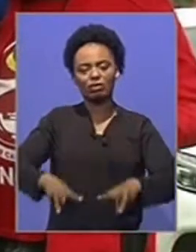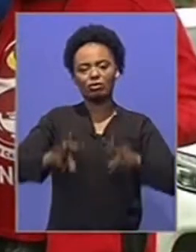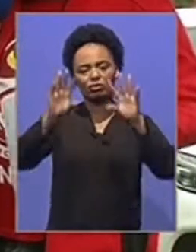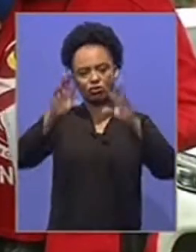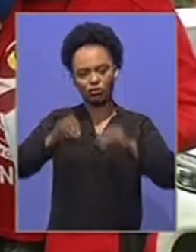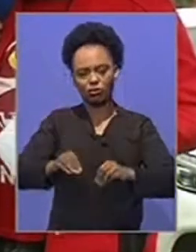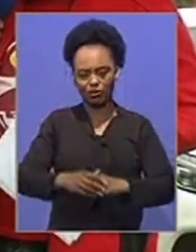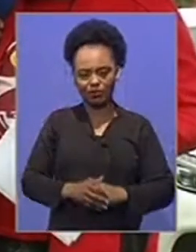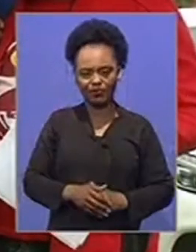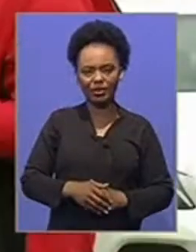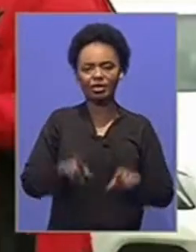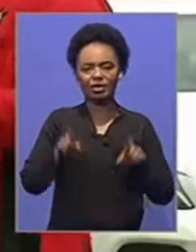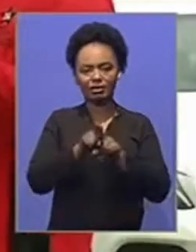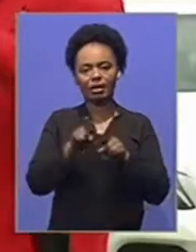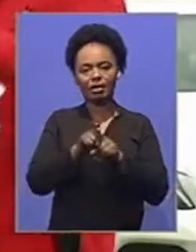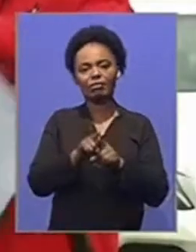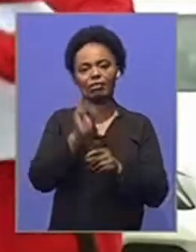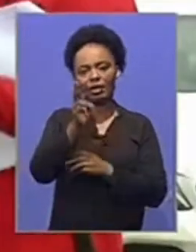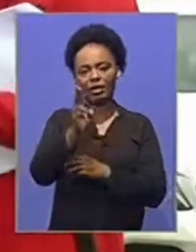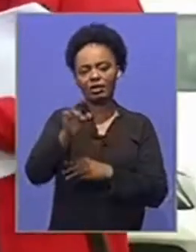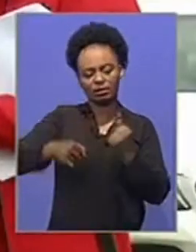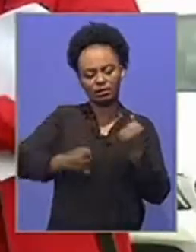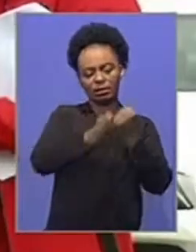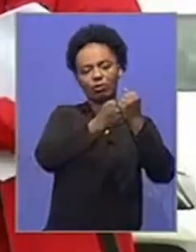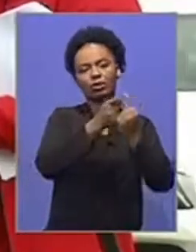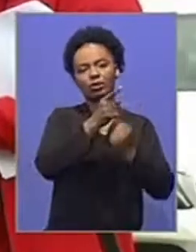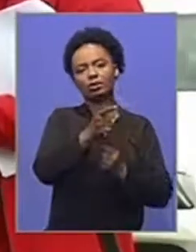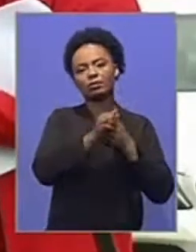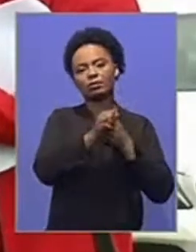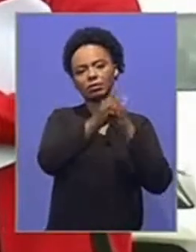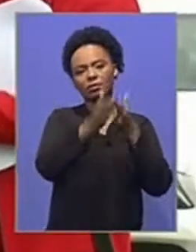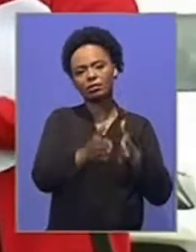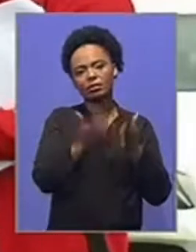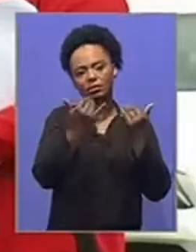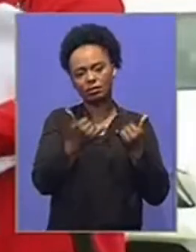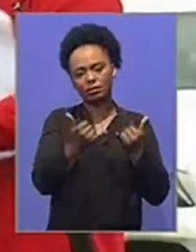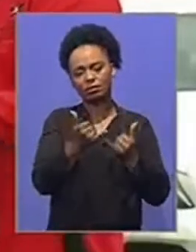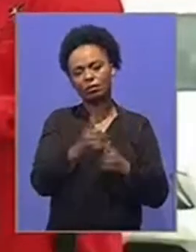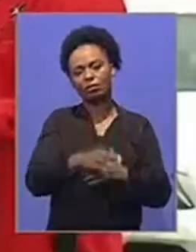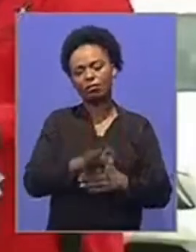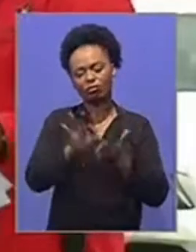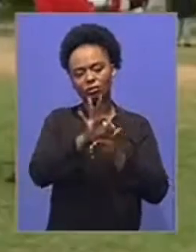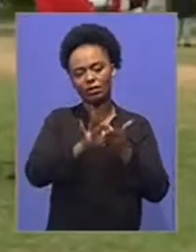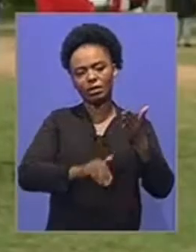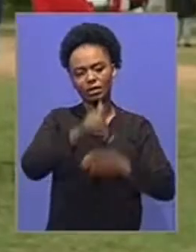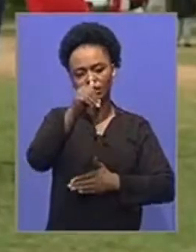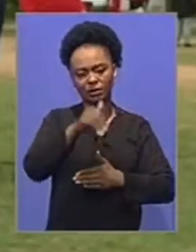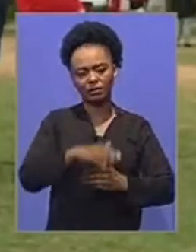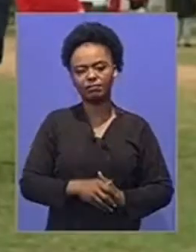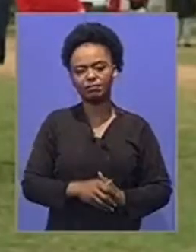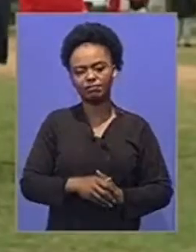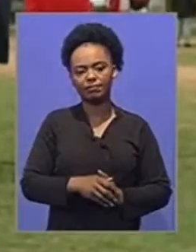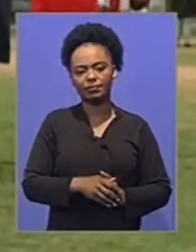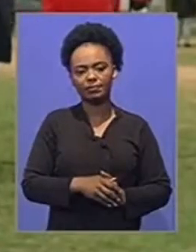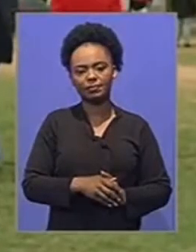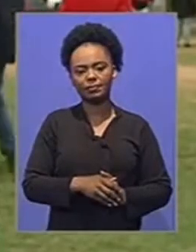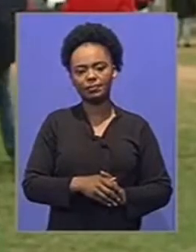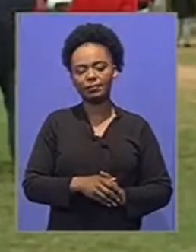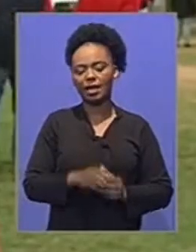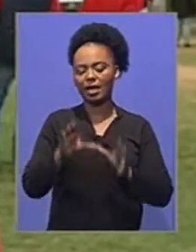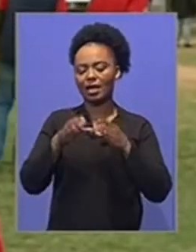Ba bontshitse gape le kemonokeng mo mokgatlhong o busang go lebilwe ditlhopho tsa puso selegae tse di latelang. We cannot disown the